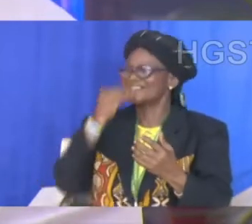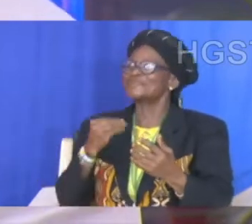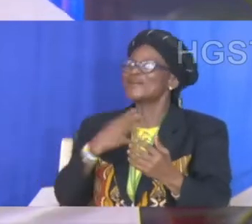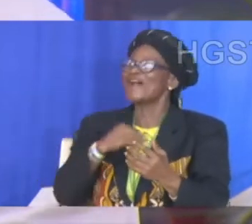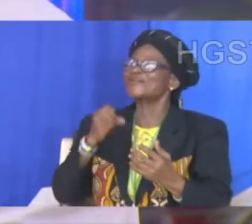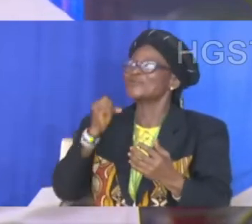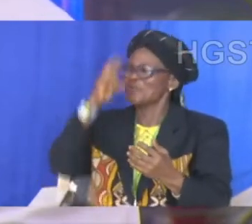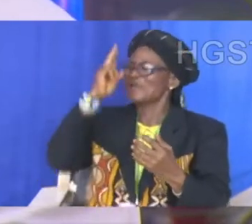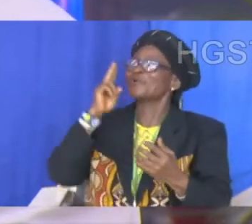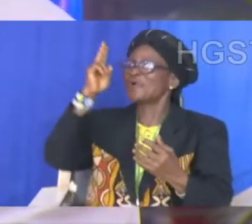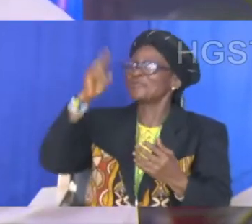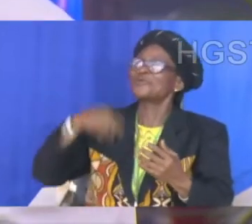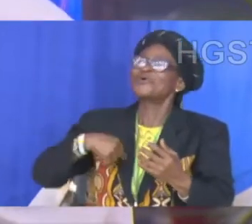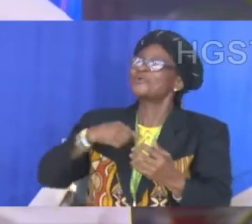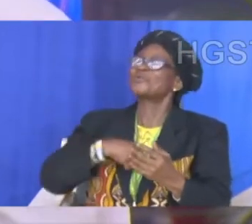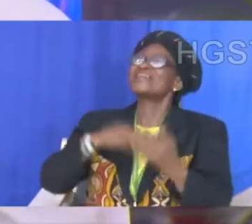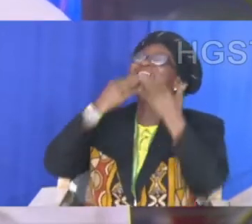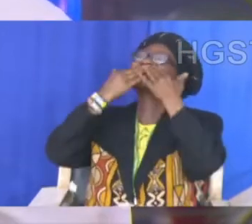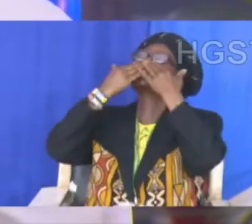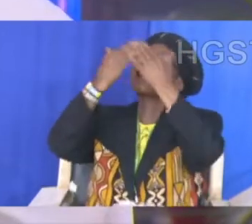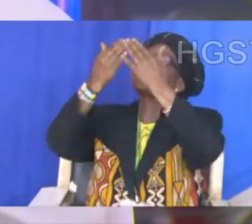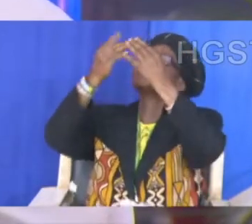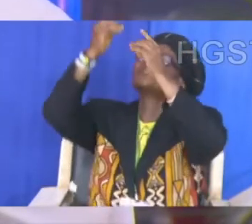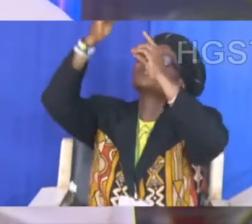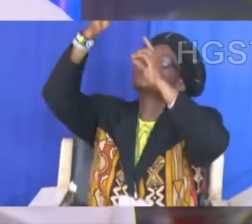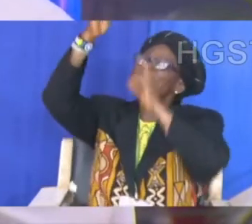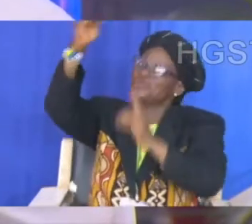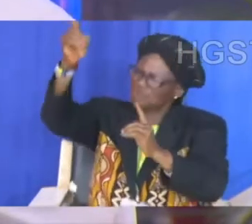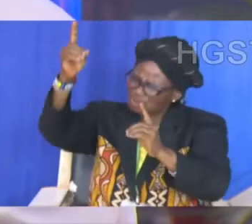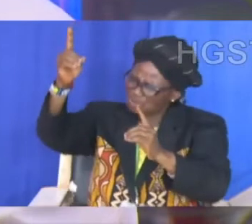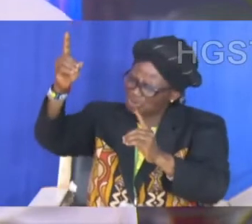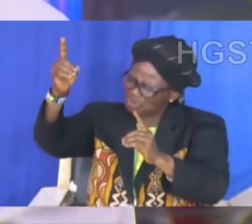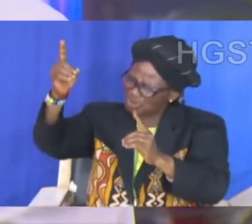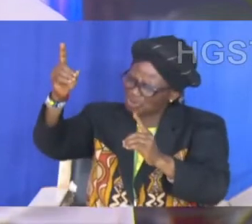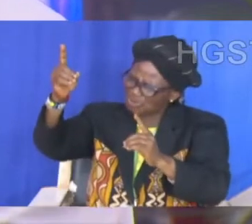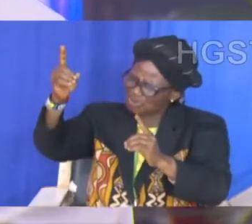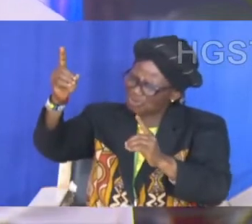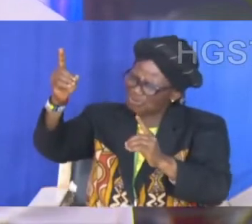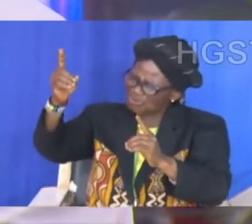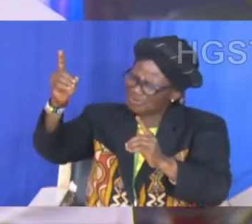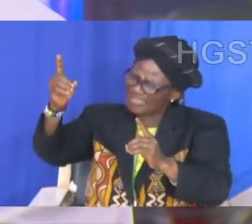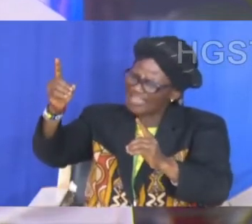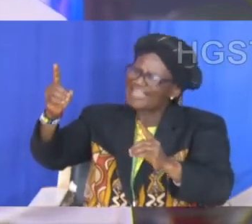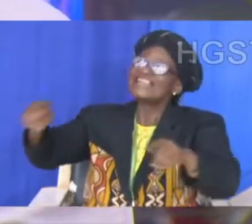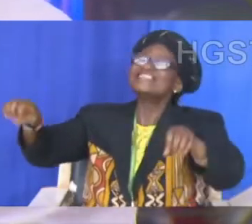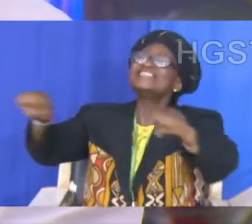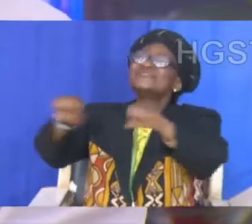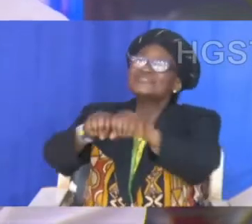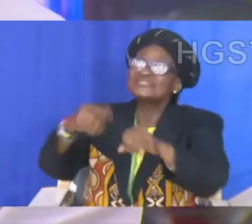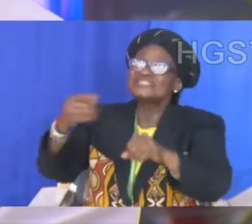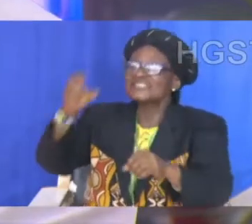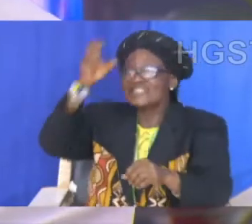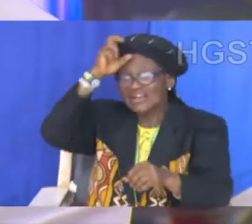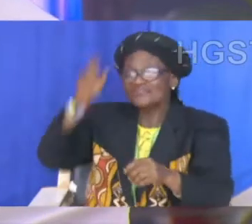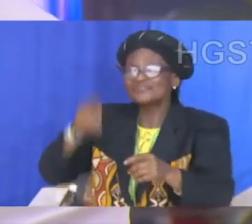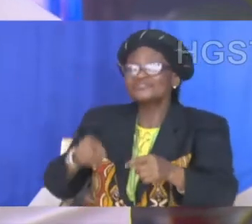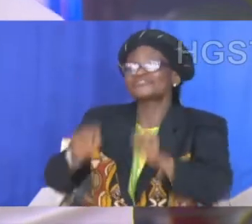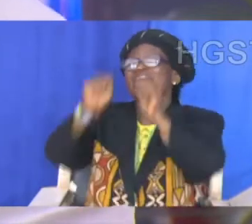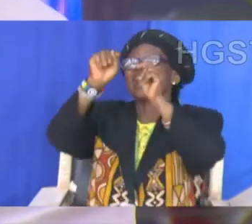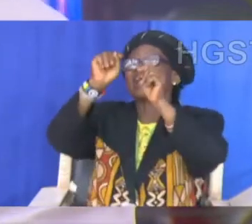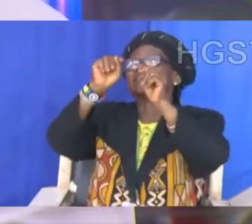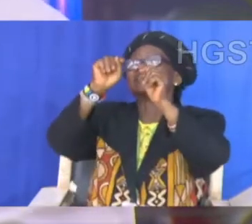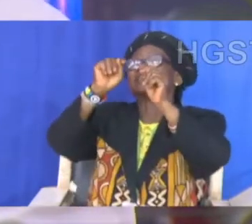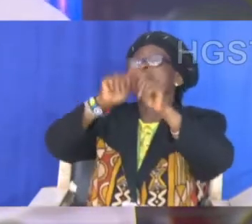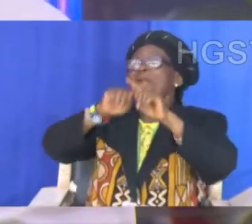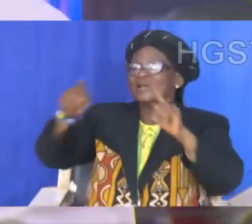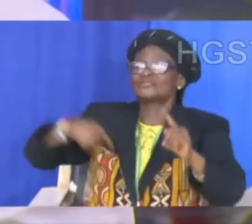you that in spite of everything the devil tried, we are still here. Glory be to your holy name, Lord.